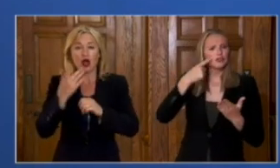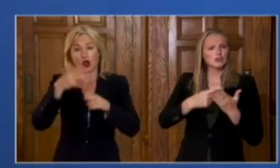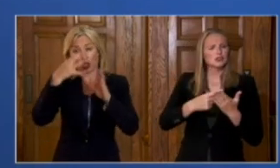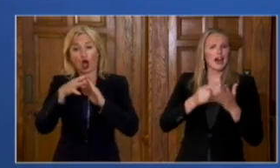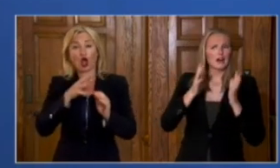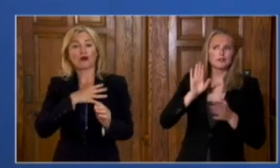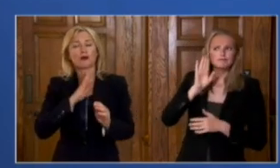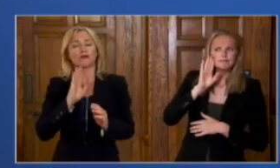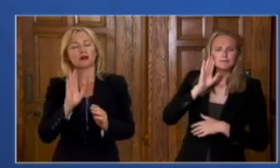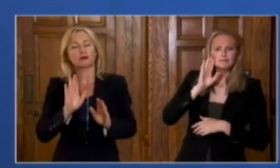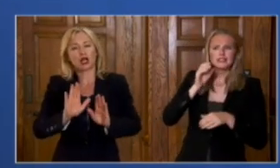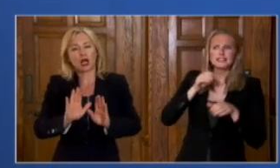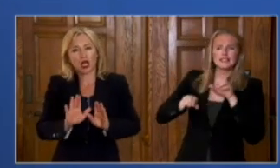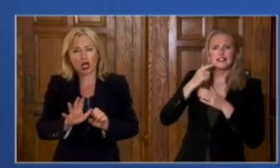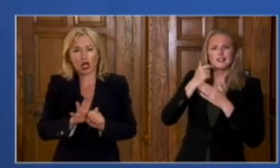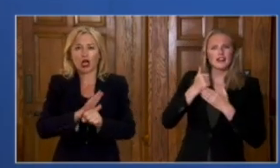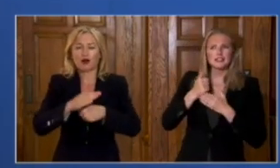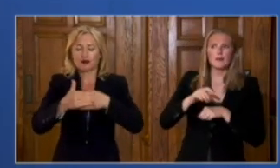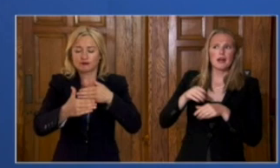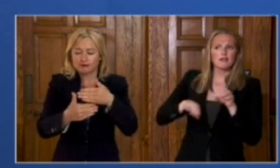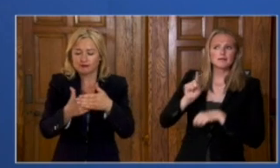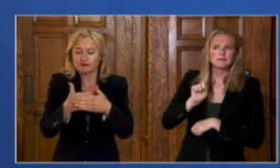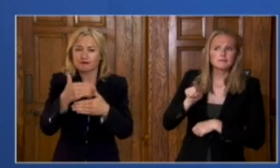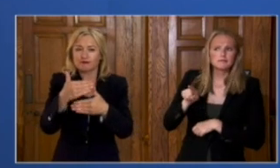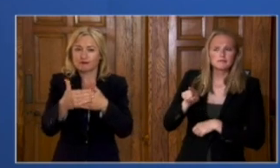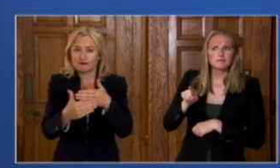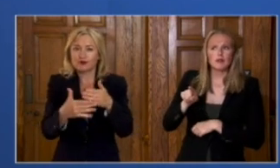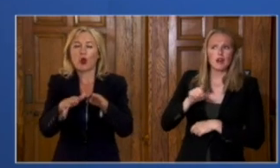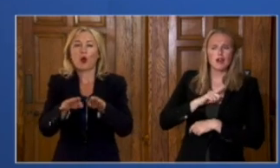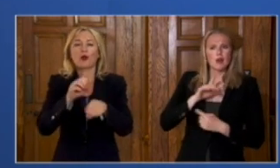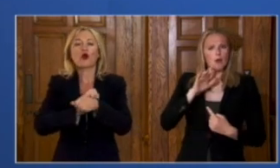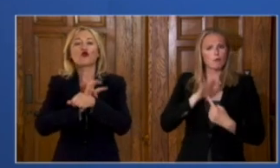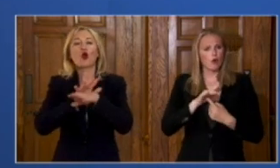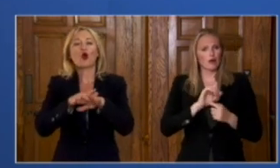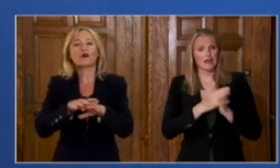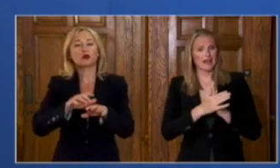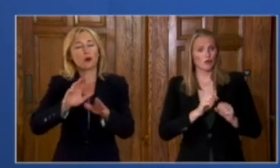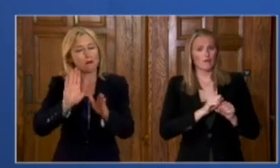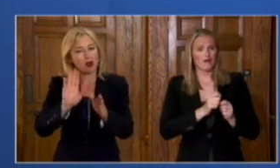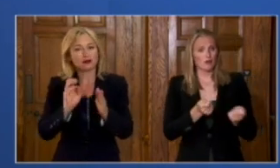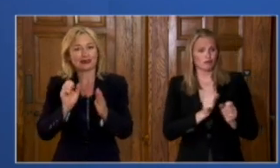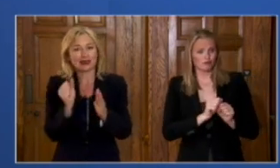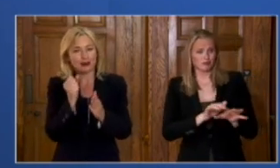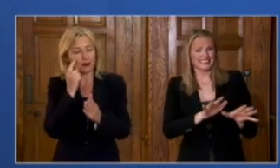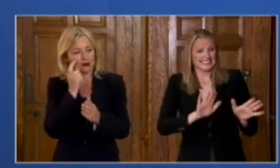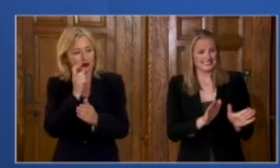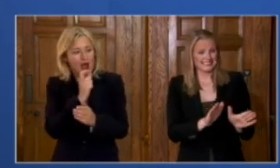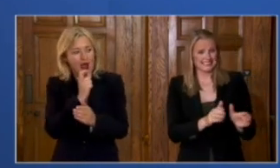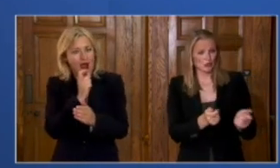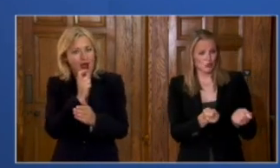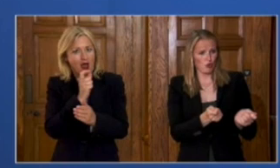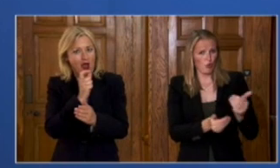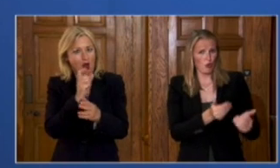by the scientific and medical advice, with the prevalence of the virus kept under constant and careful review. While